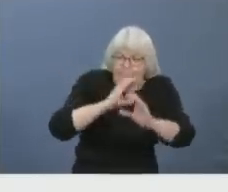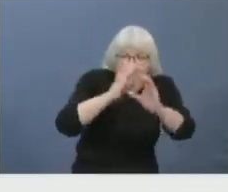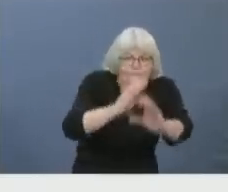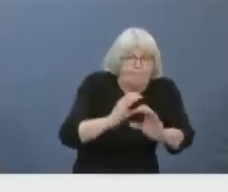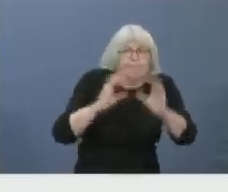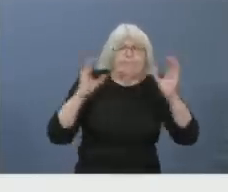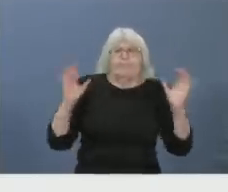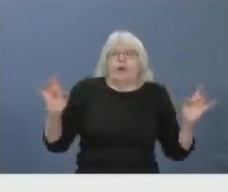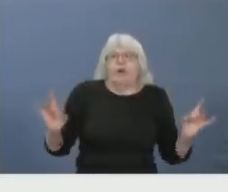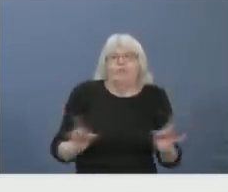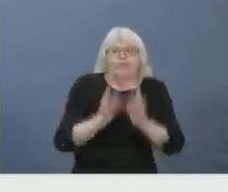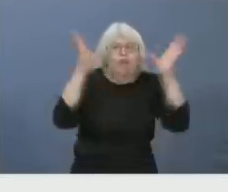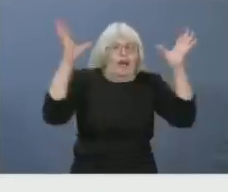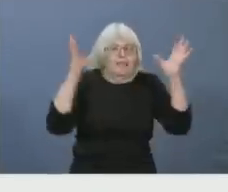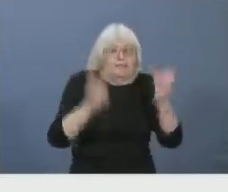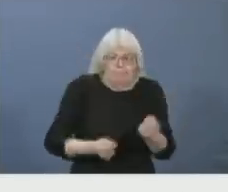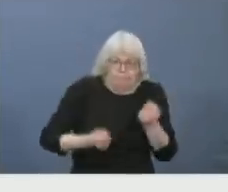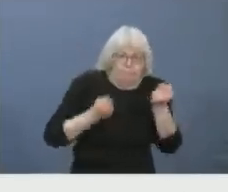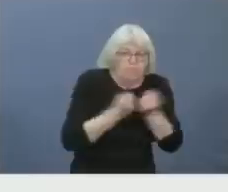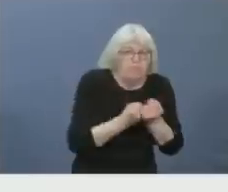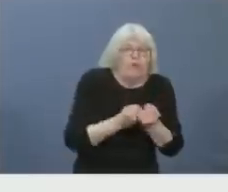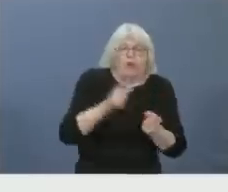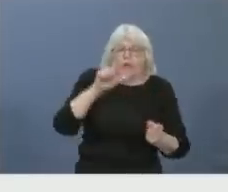24/7. That's